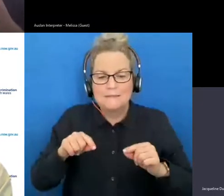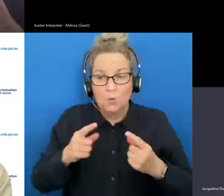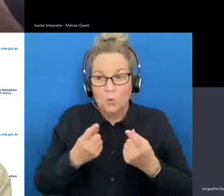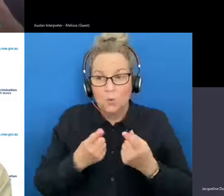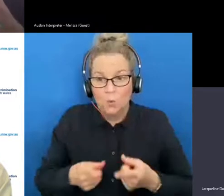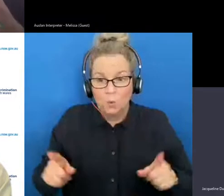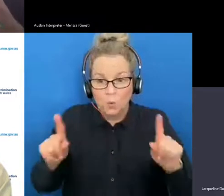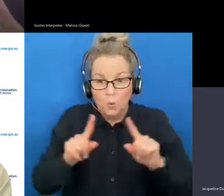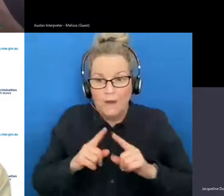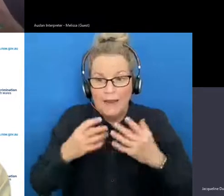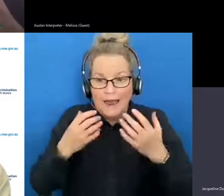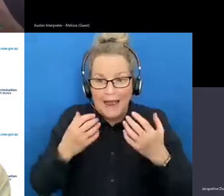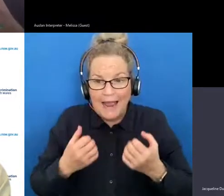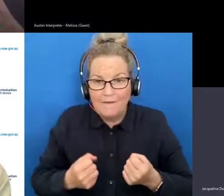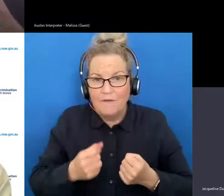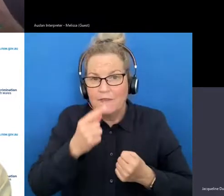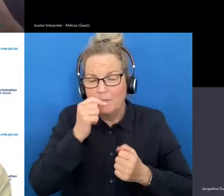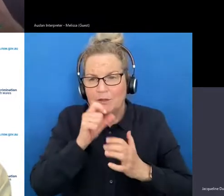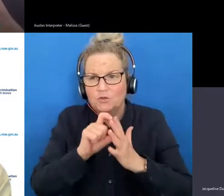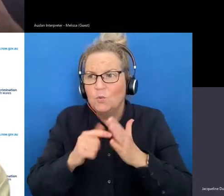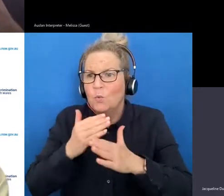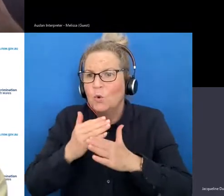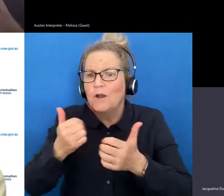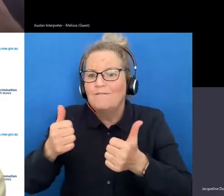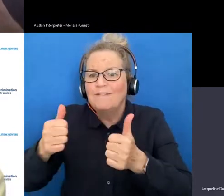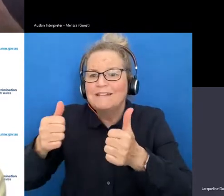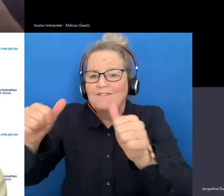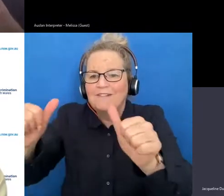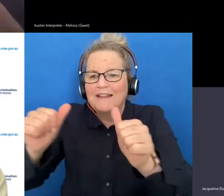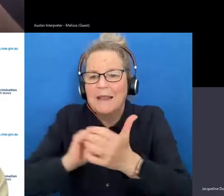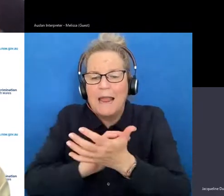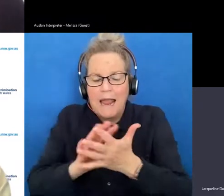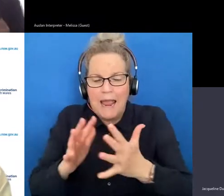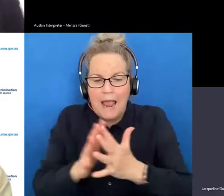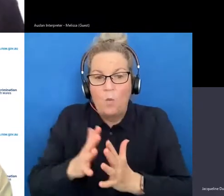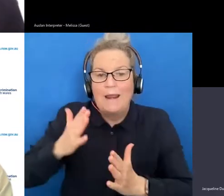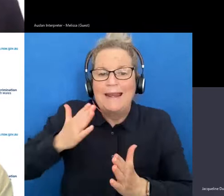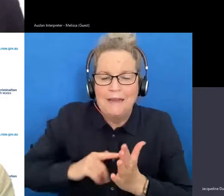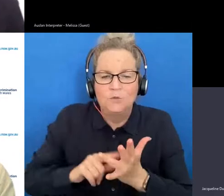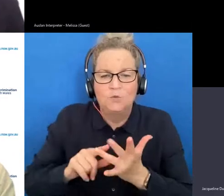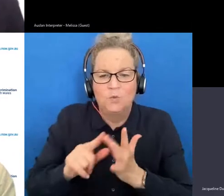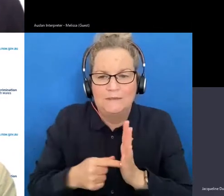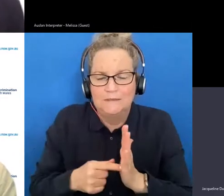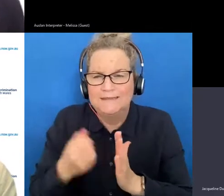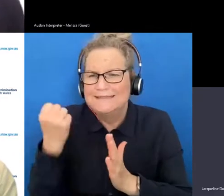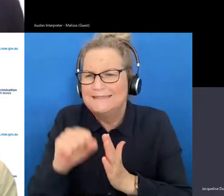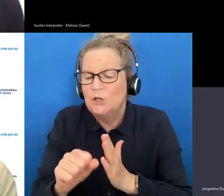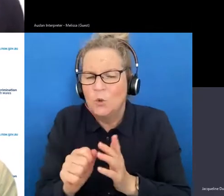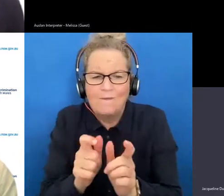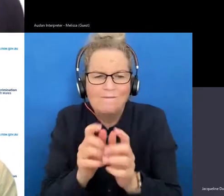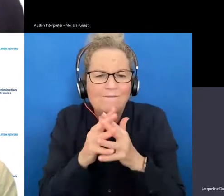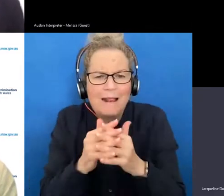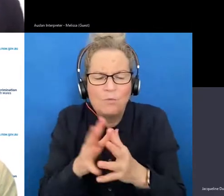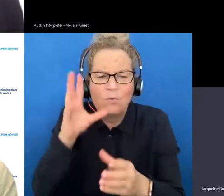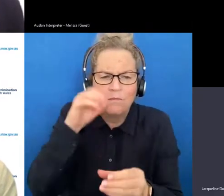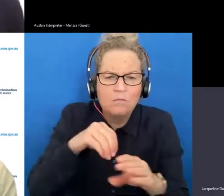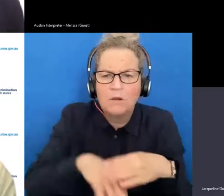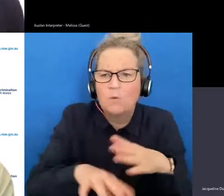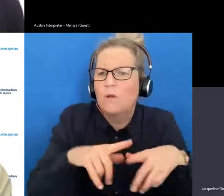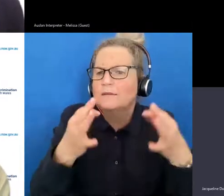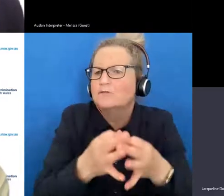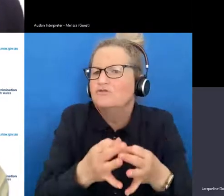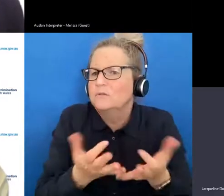ability to do our work effectively the way we need to do our work and still be a valuable contribution. And